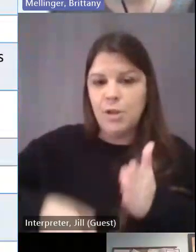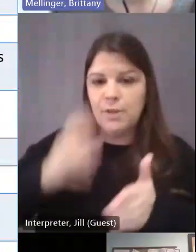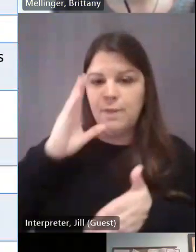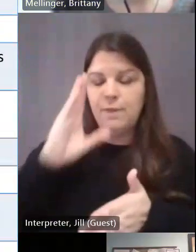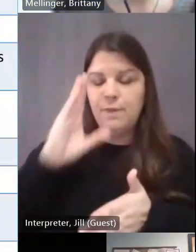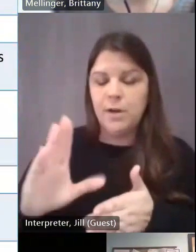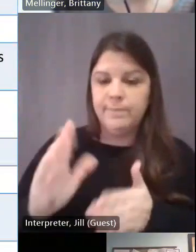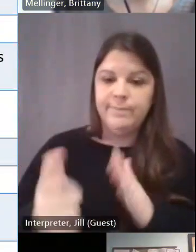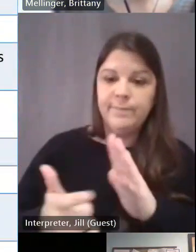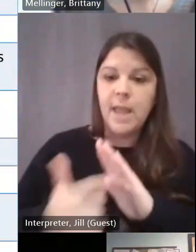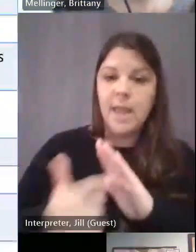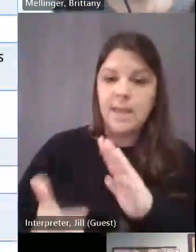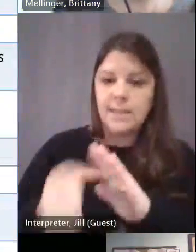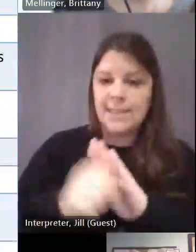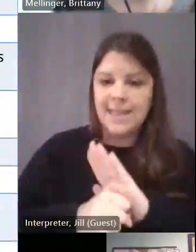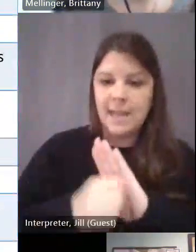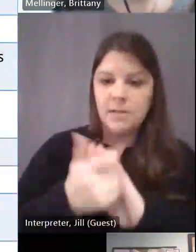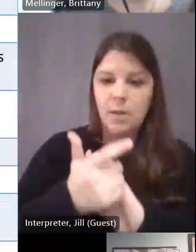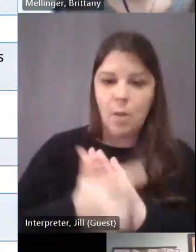law.